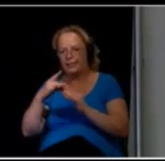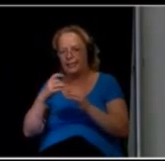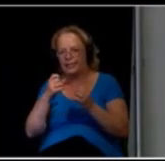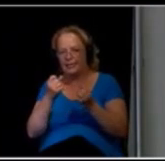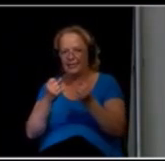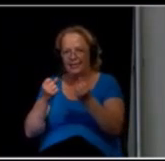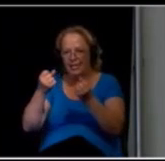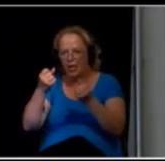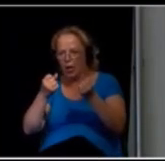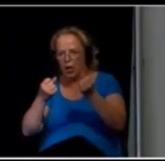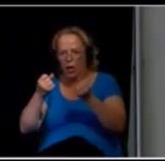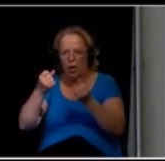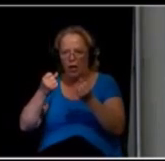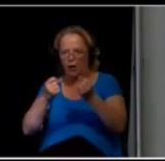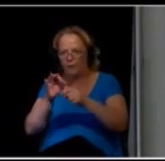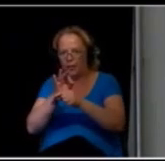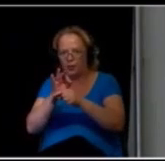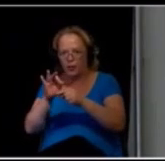okay. And so there's,